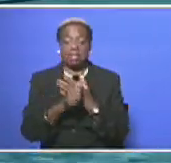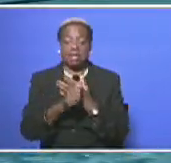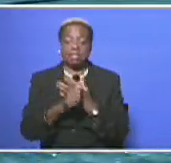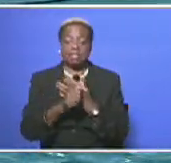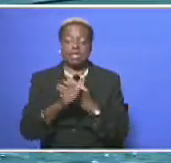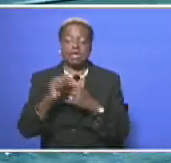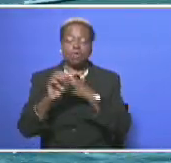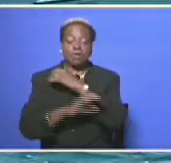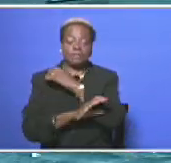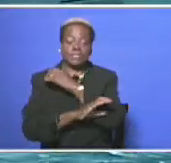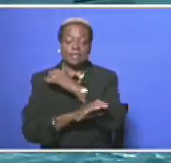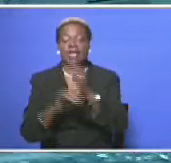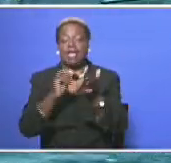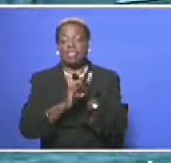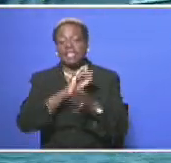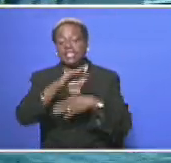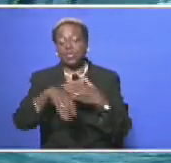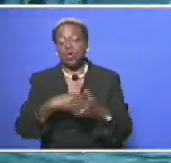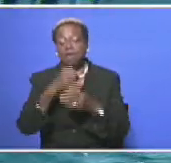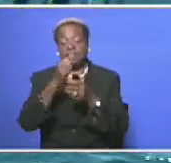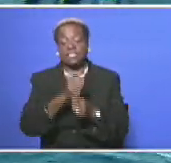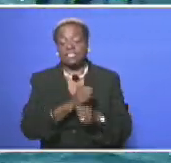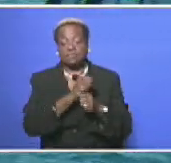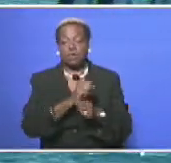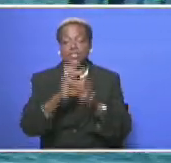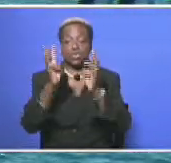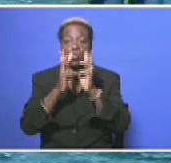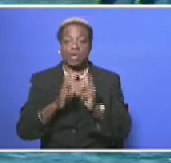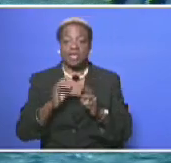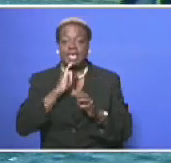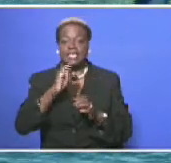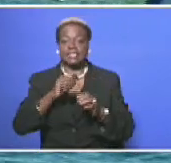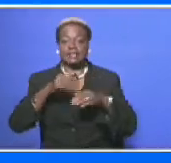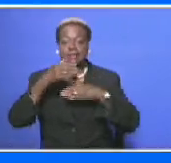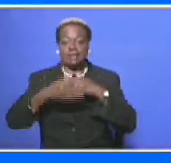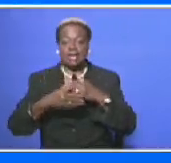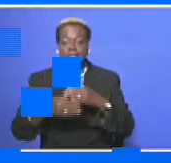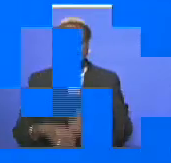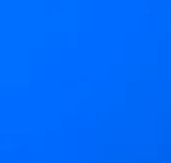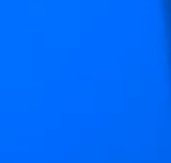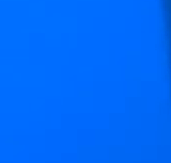Championships. And that's been a look at sports. Quick check on weather is up next.